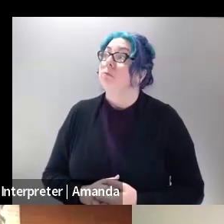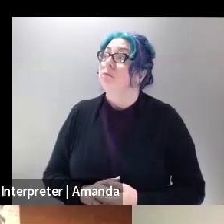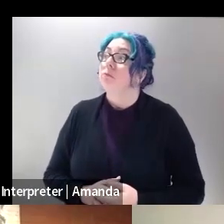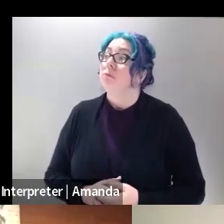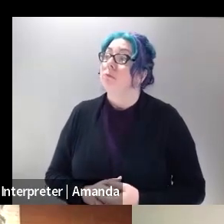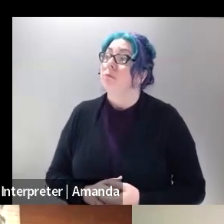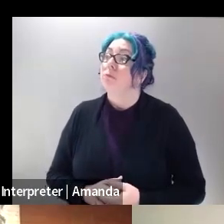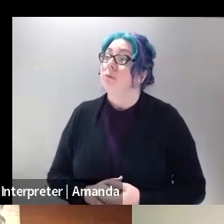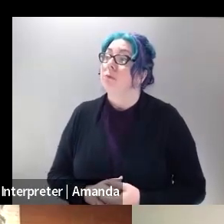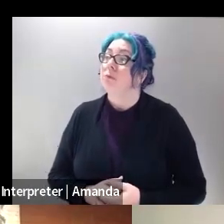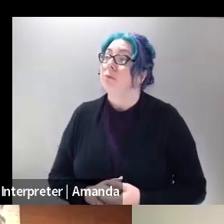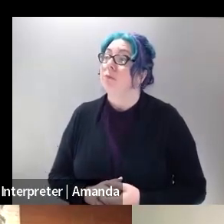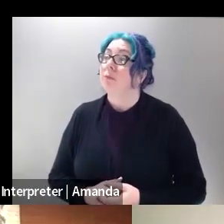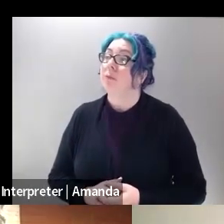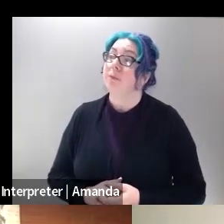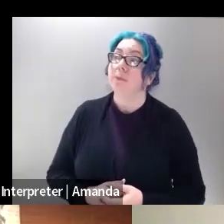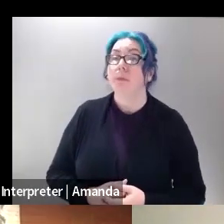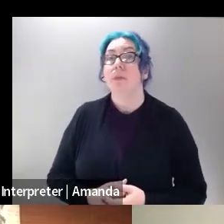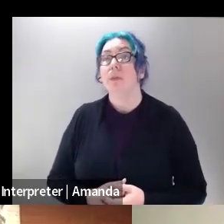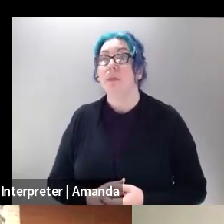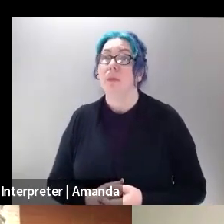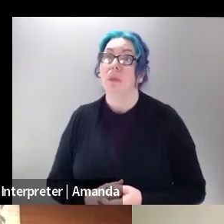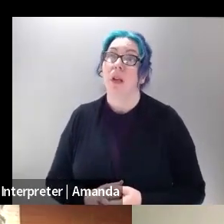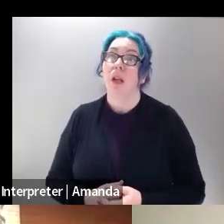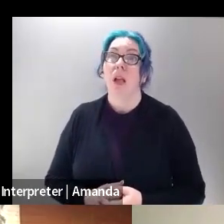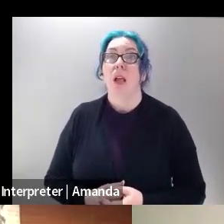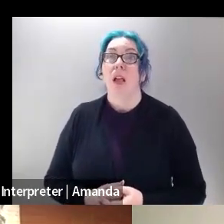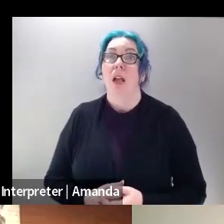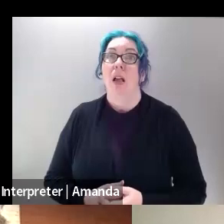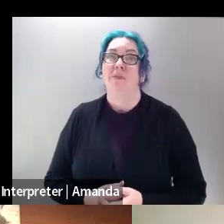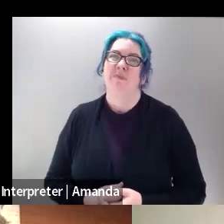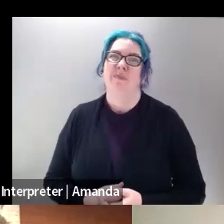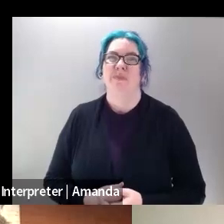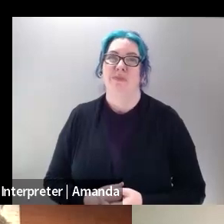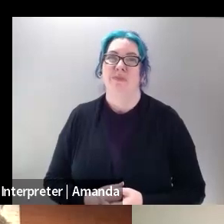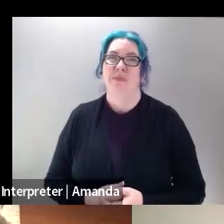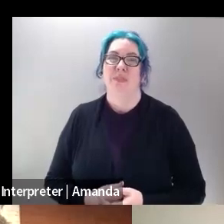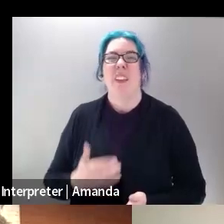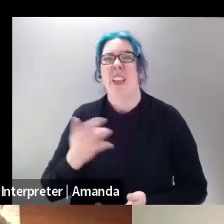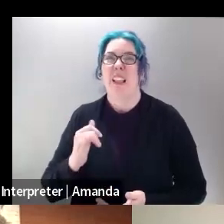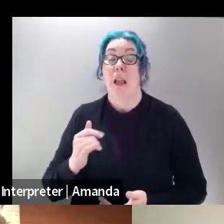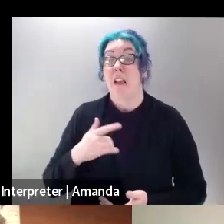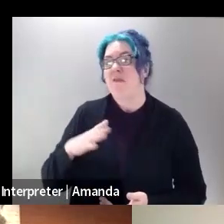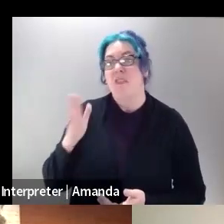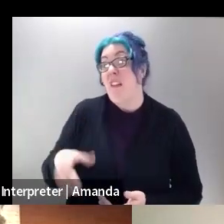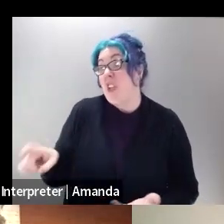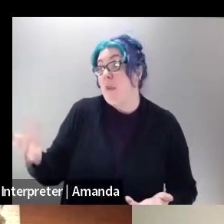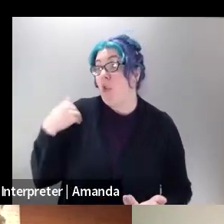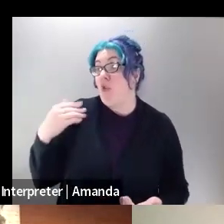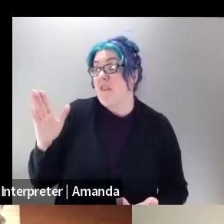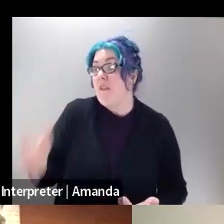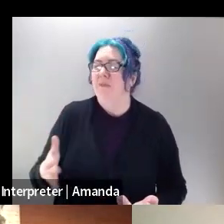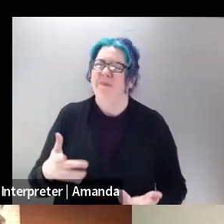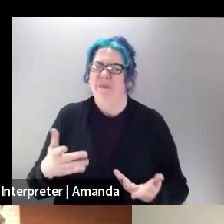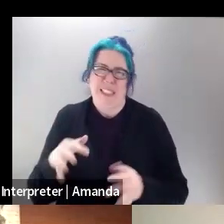too simplistic to say, like, because I've never needed one or I don't believe in it. Like, I think it's a bit grayer than